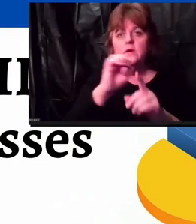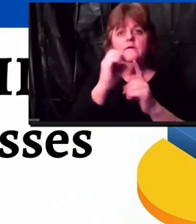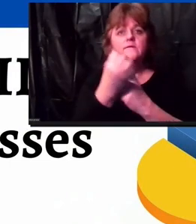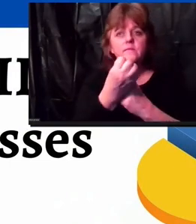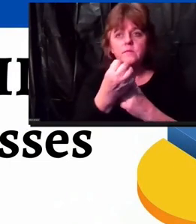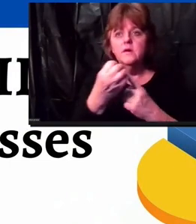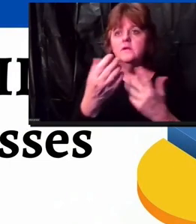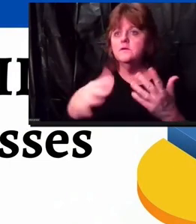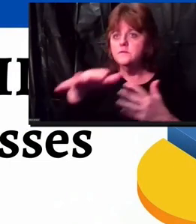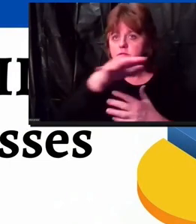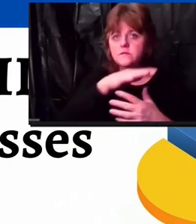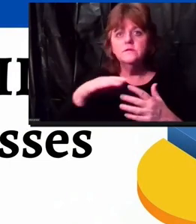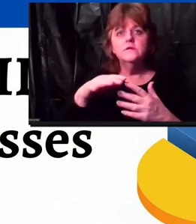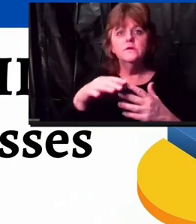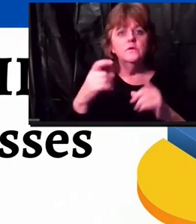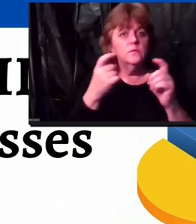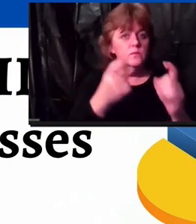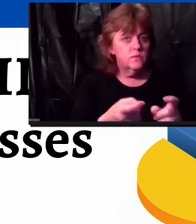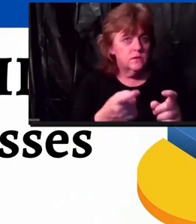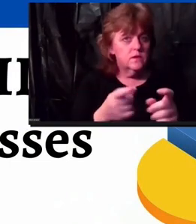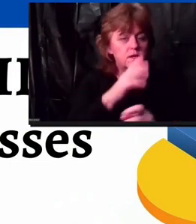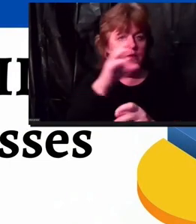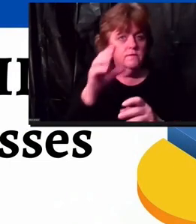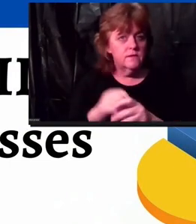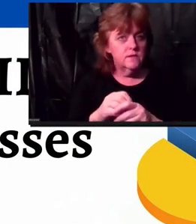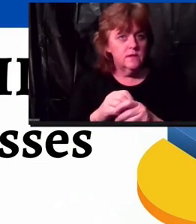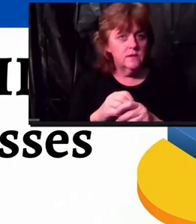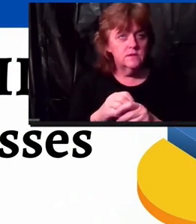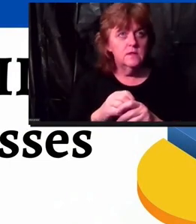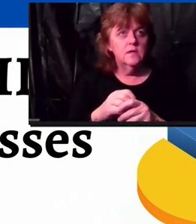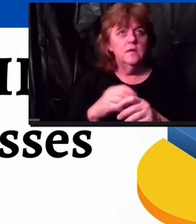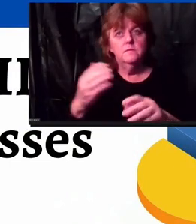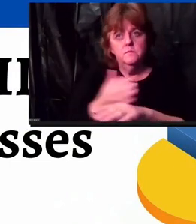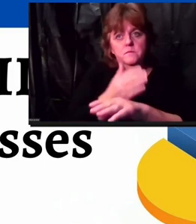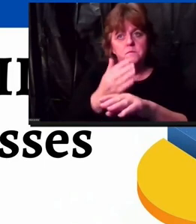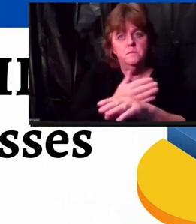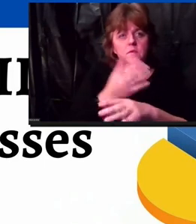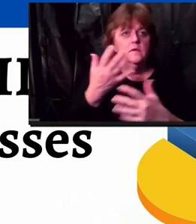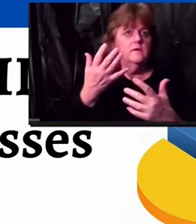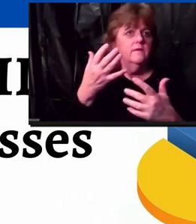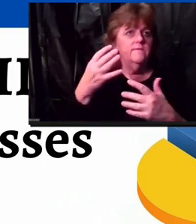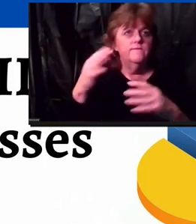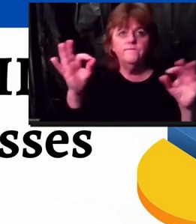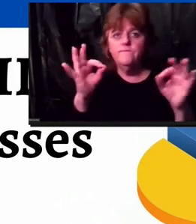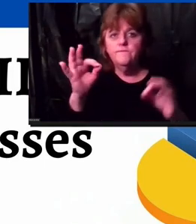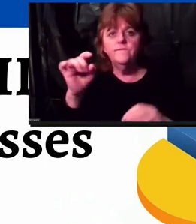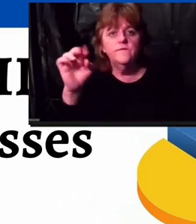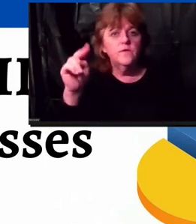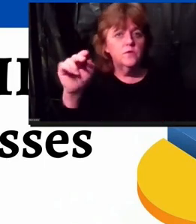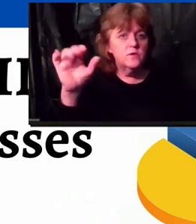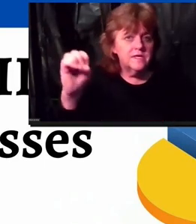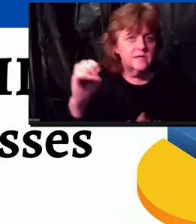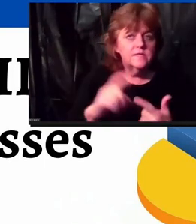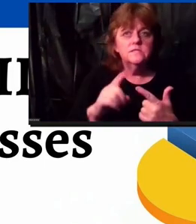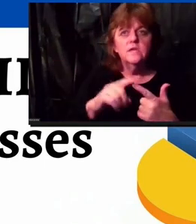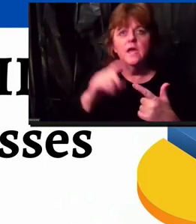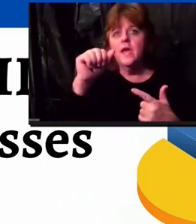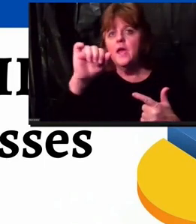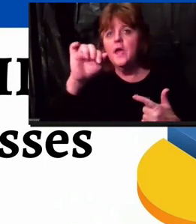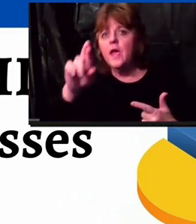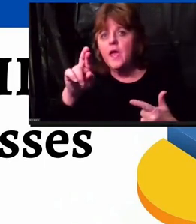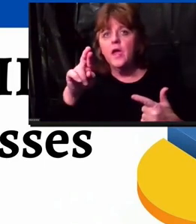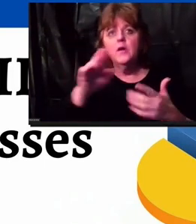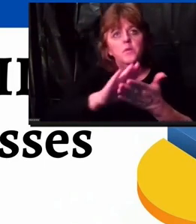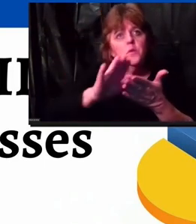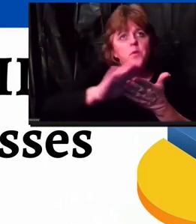grants. This includes the upgrading of furnaces or air filtration systems in an